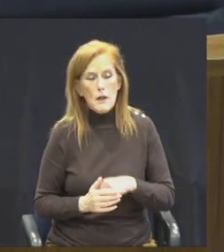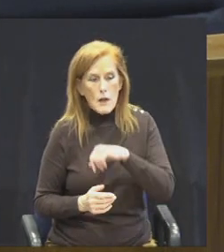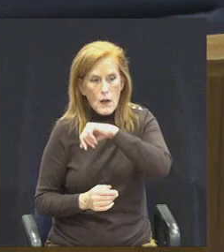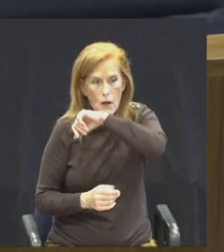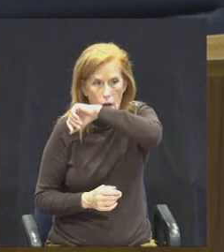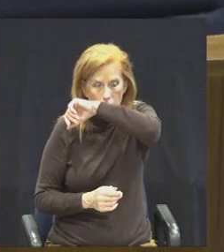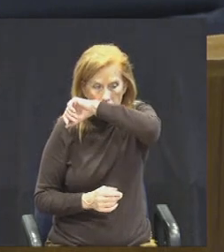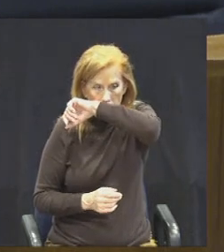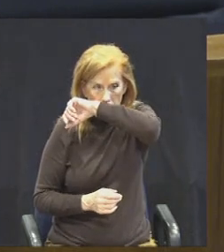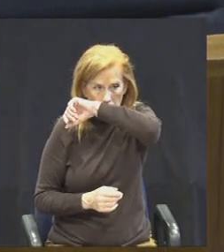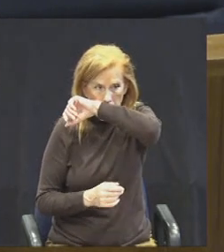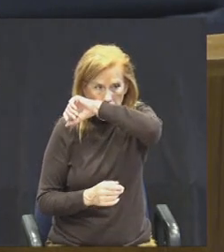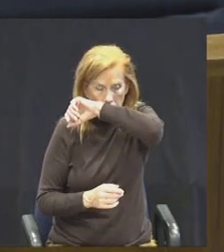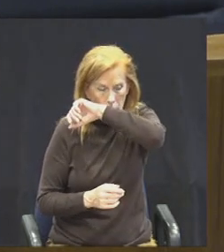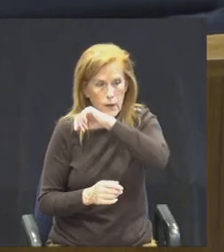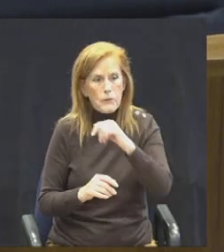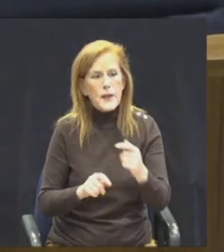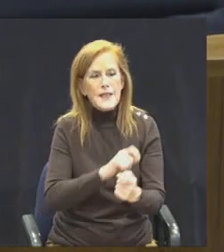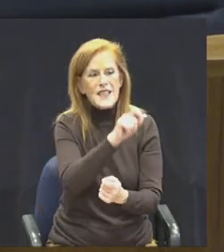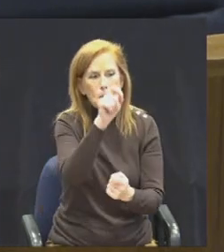and exclusively for